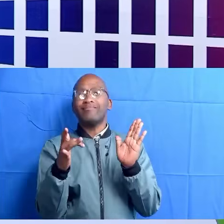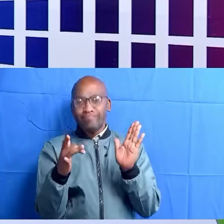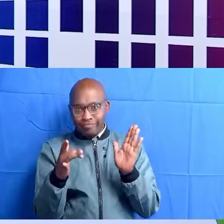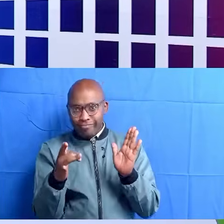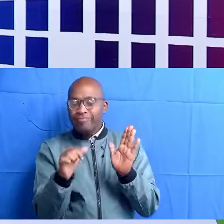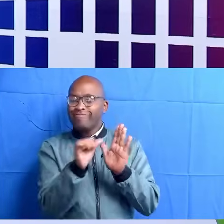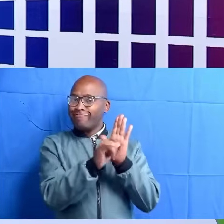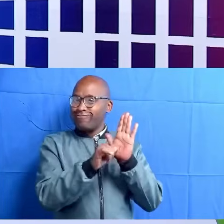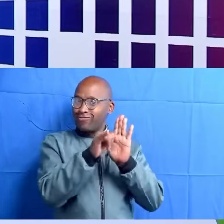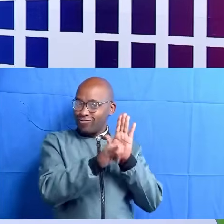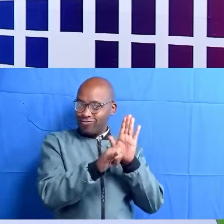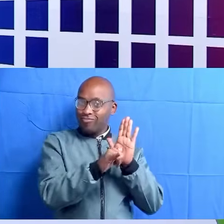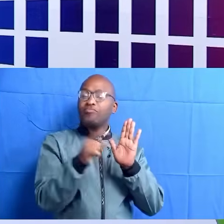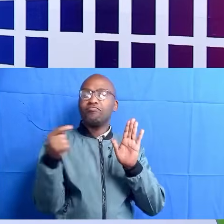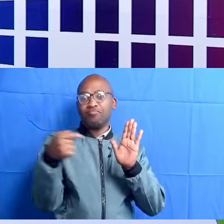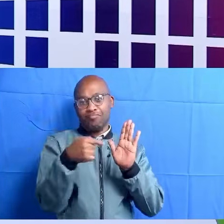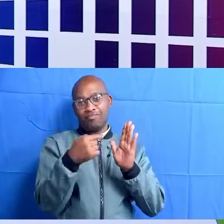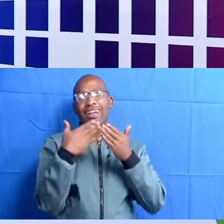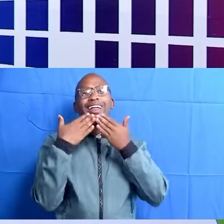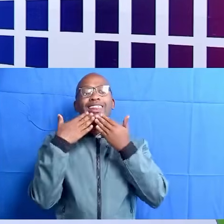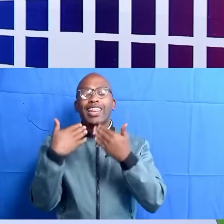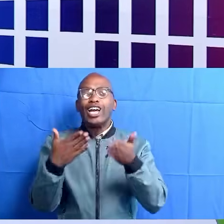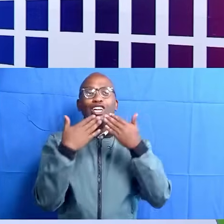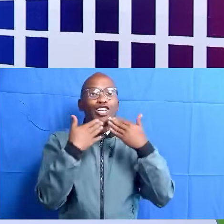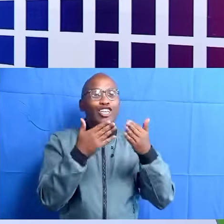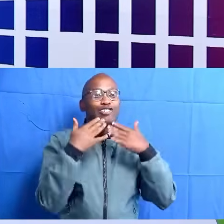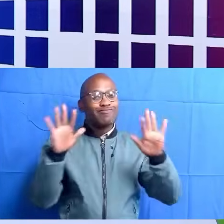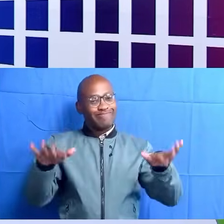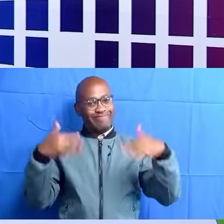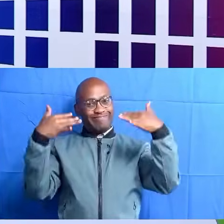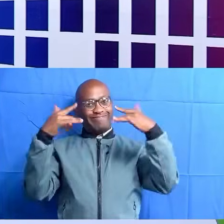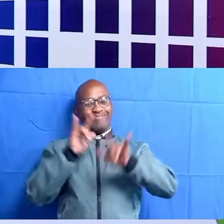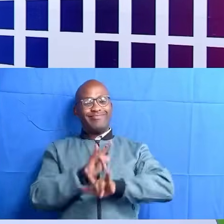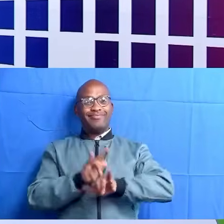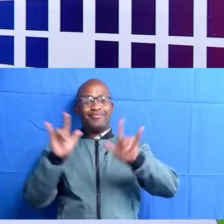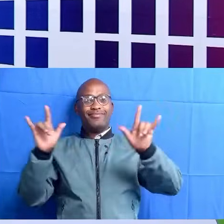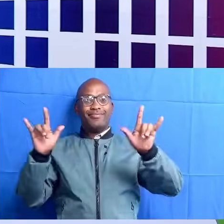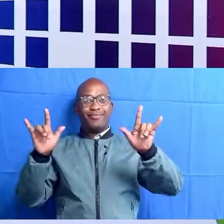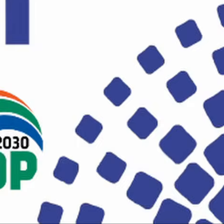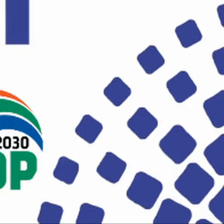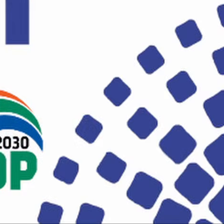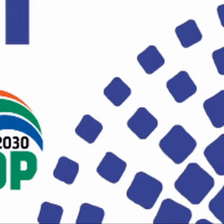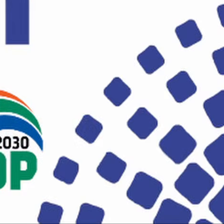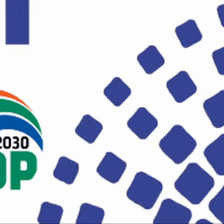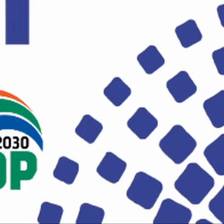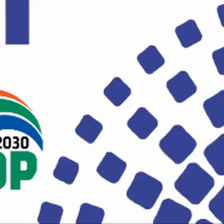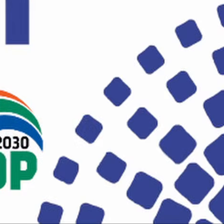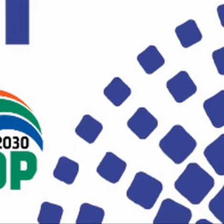for watching. See you in the next lesson. Thank you. Bye.